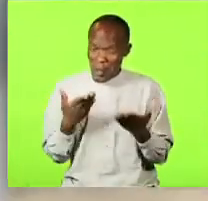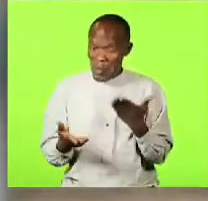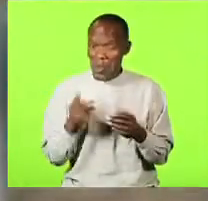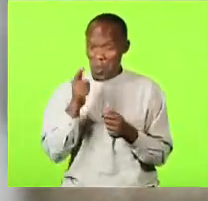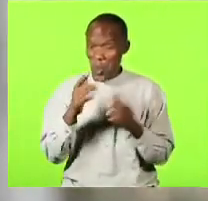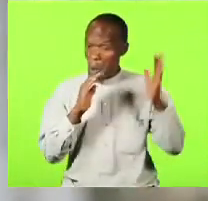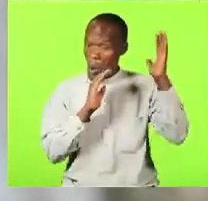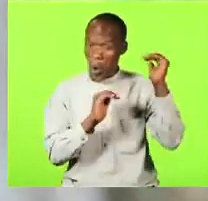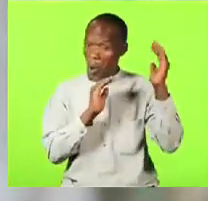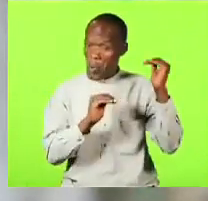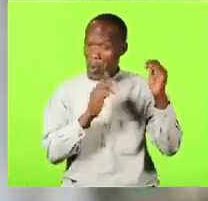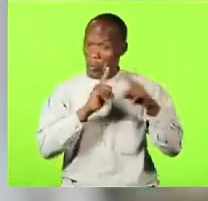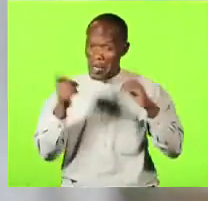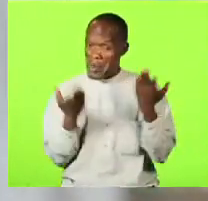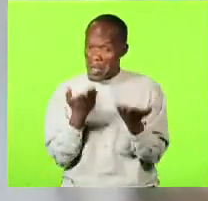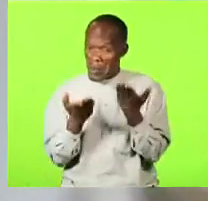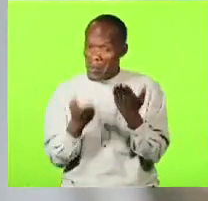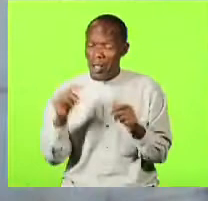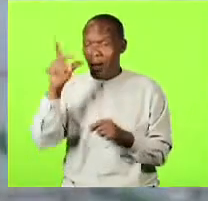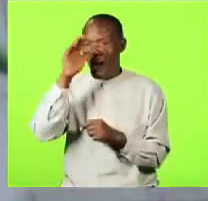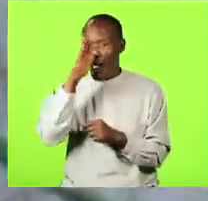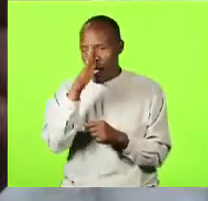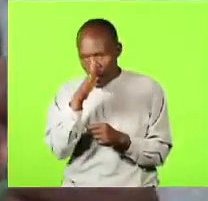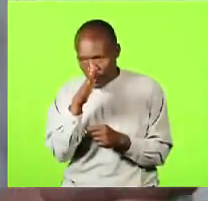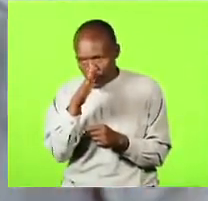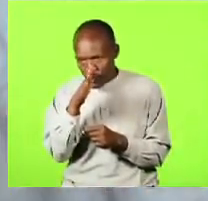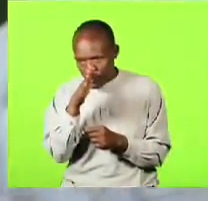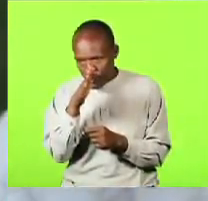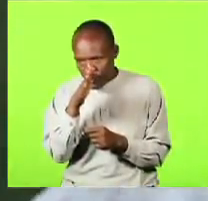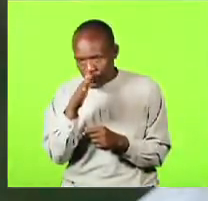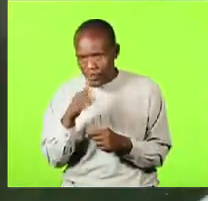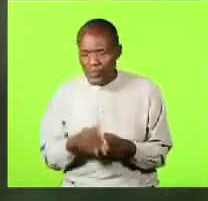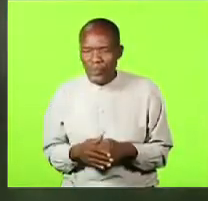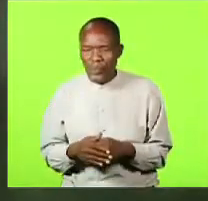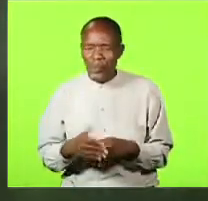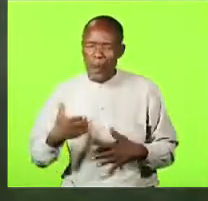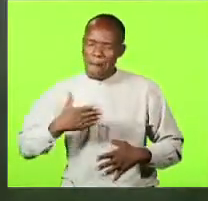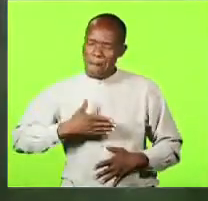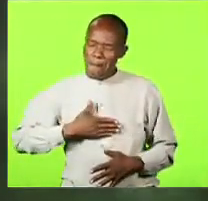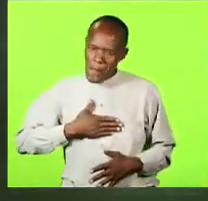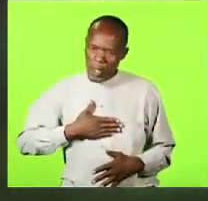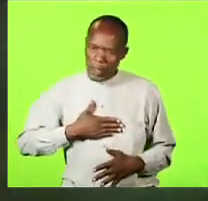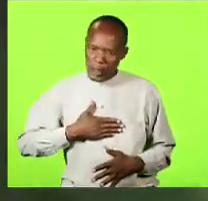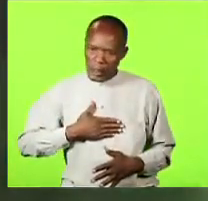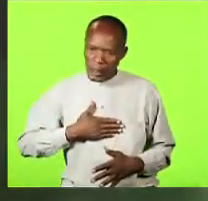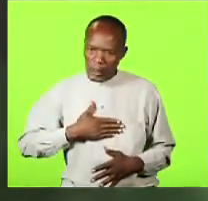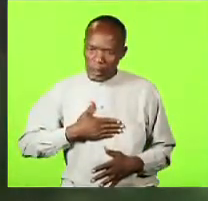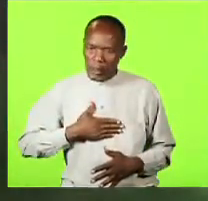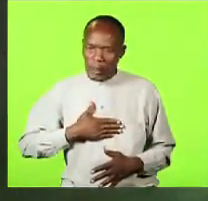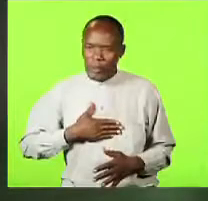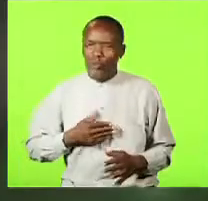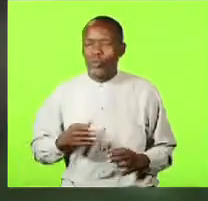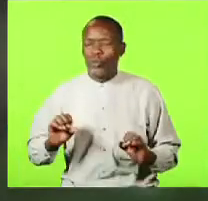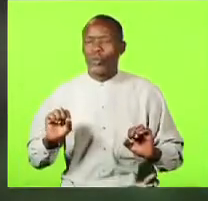have up for them They know they going be a and they are going to be same I'm